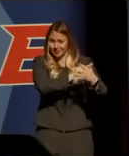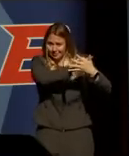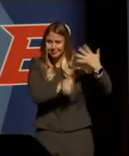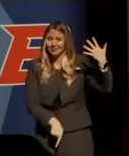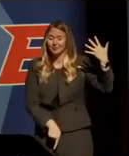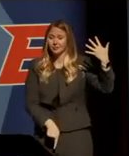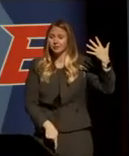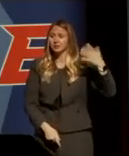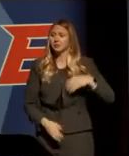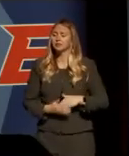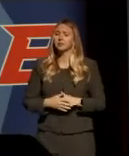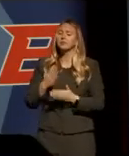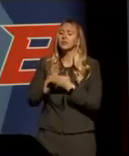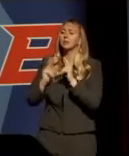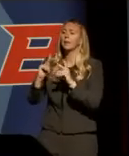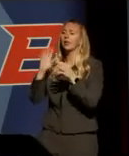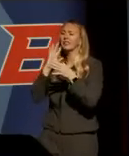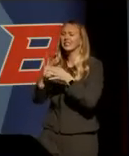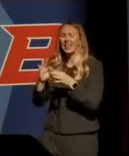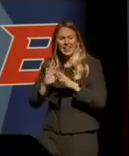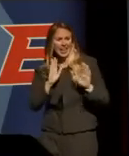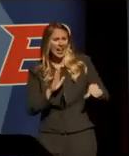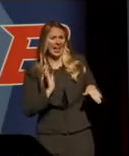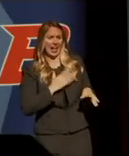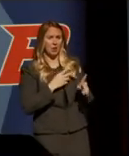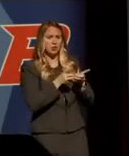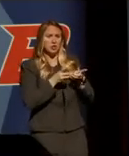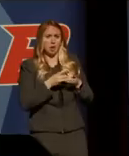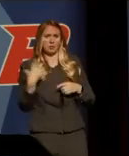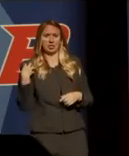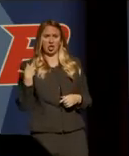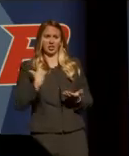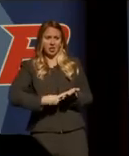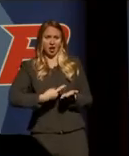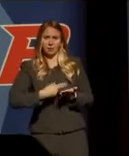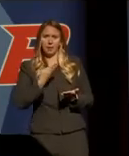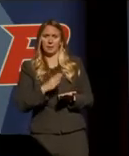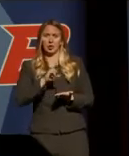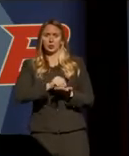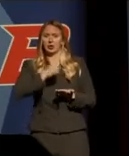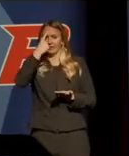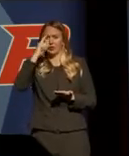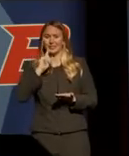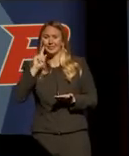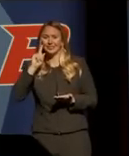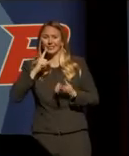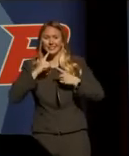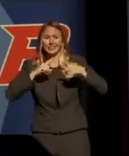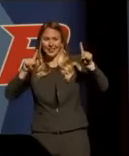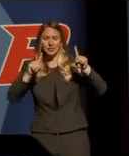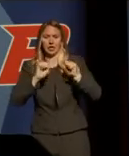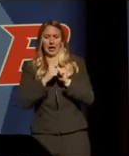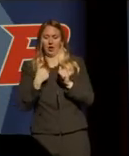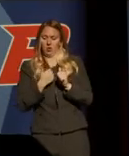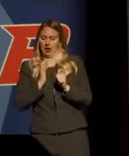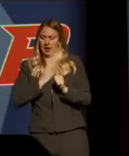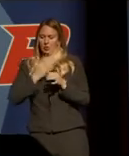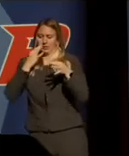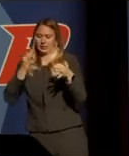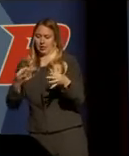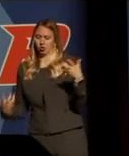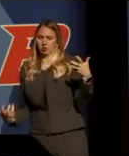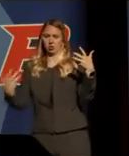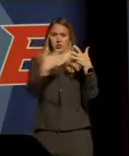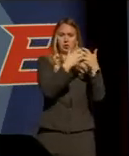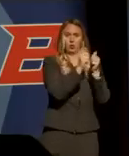say to me, you know, our department chair is even talking about Blueprint for Success and how we're making decisions in alignment with that. I've